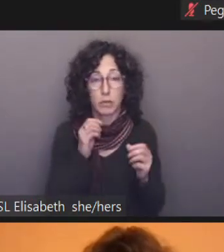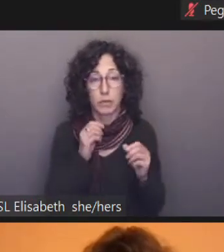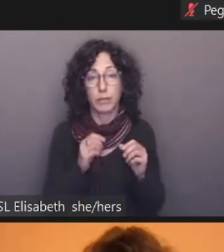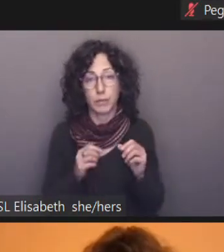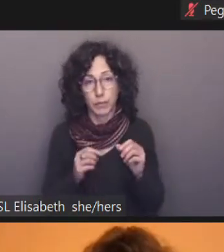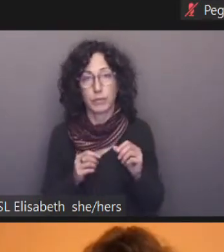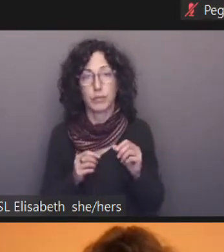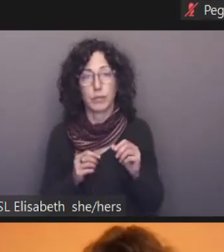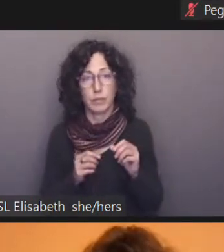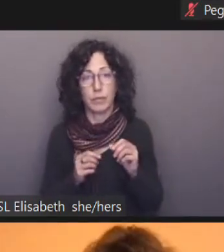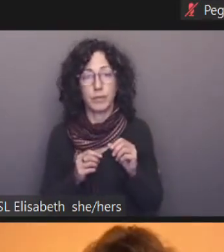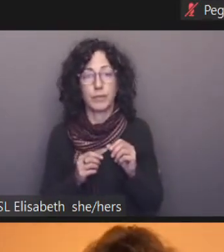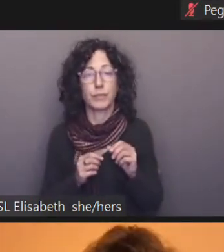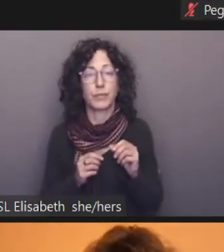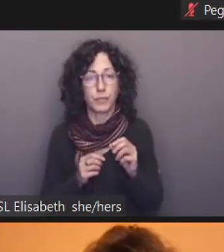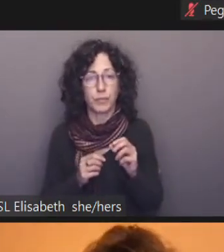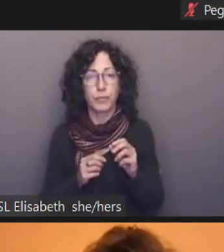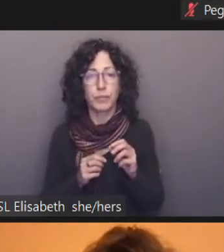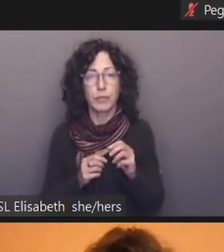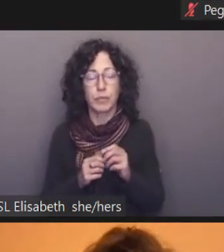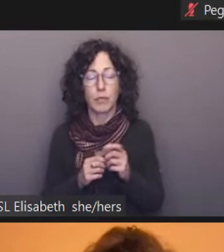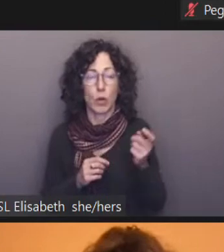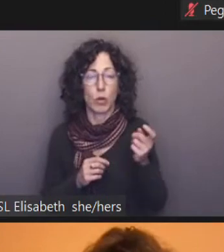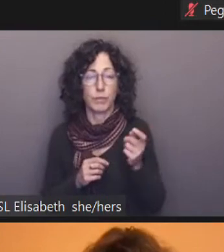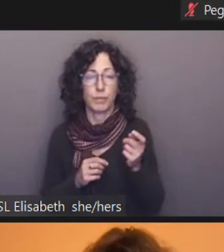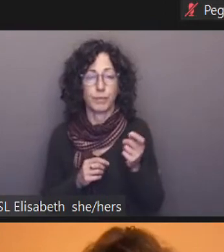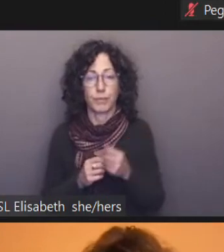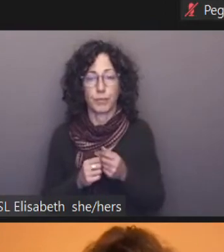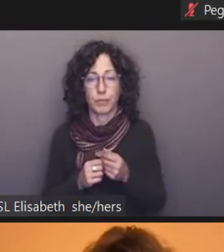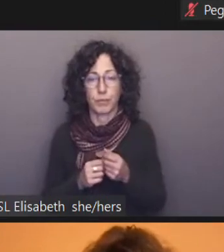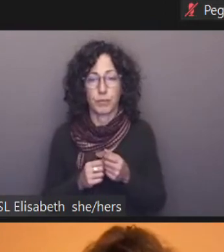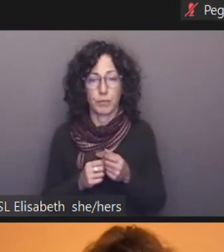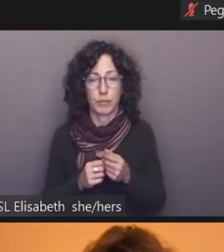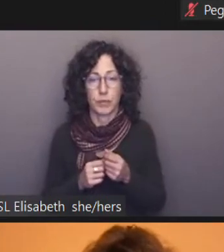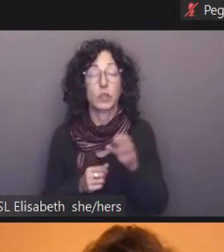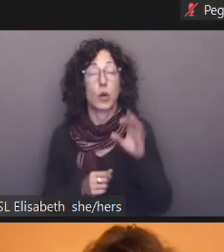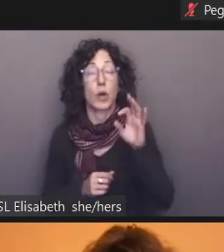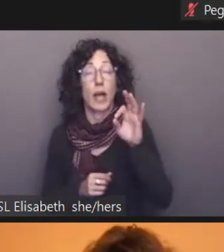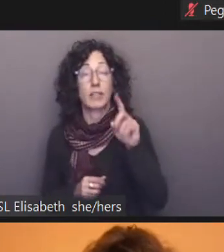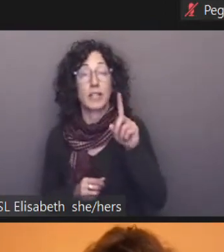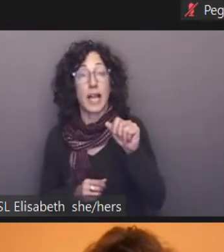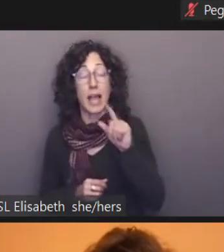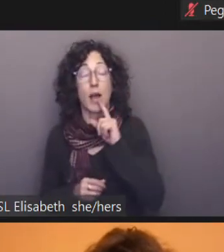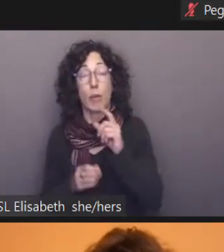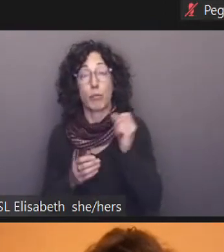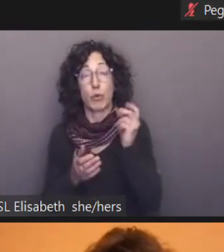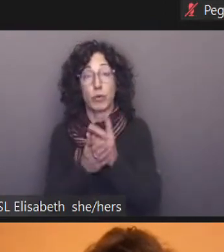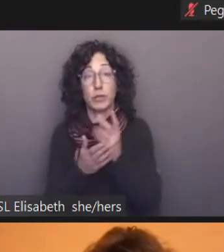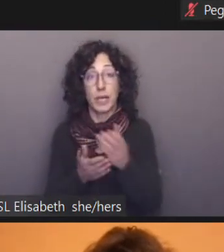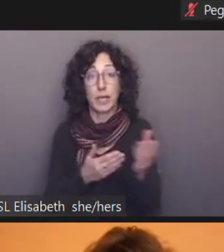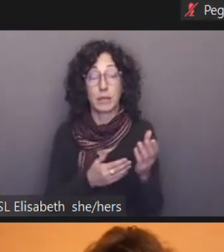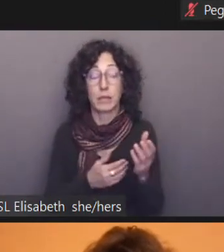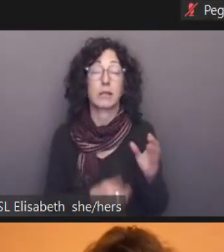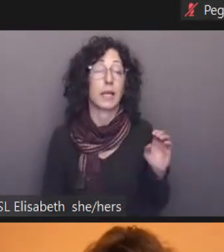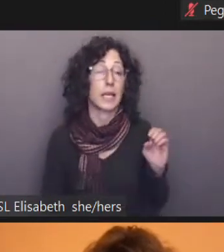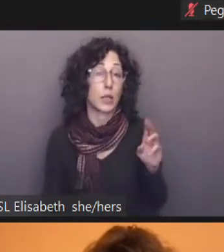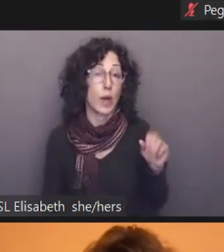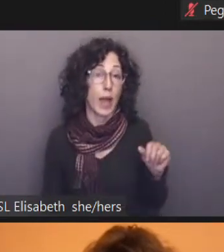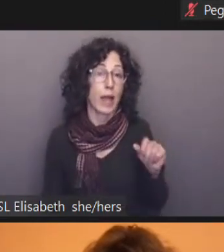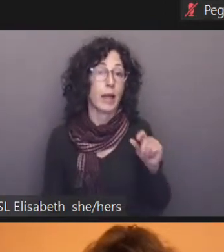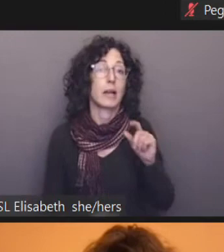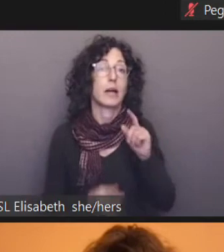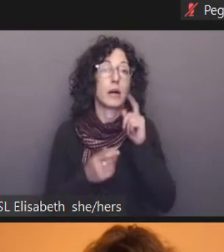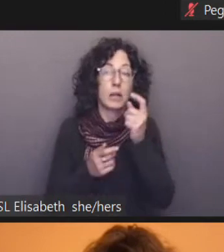a few of the steps that are typically built into how the FDA approves things that makes it take a longer time.